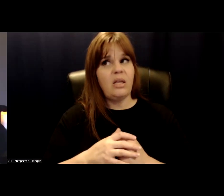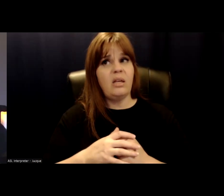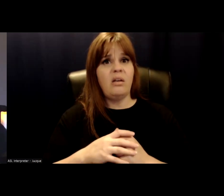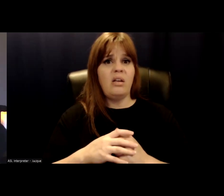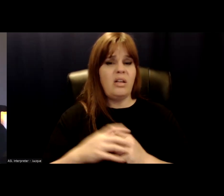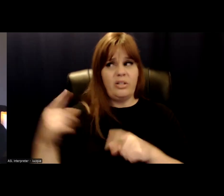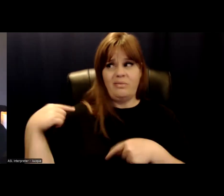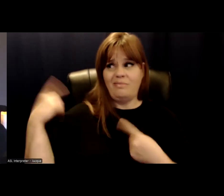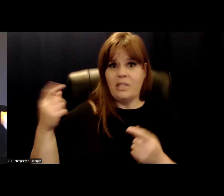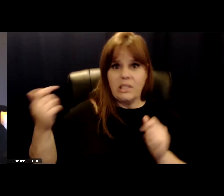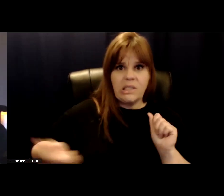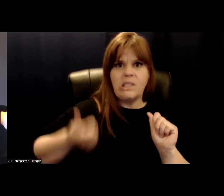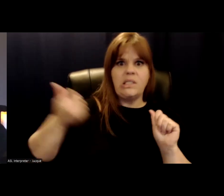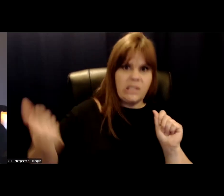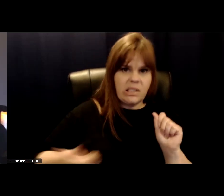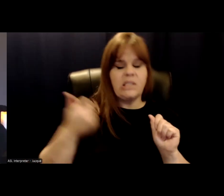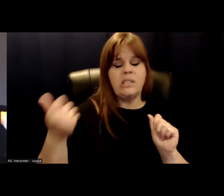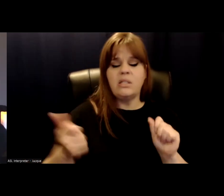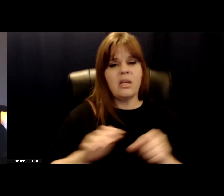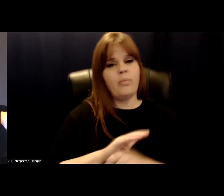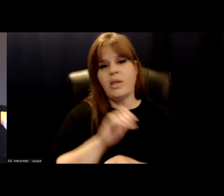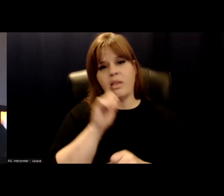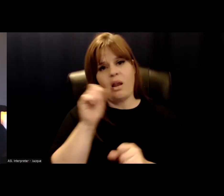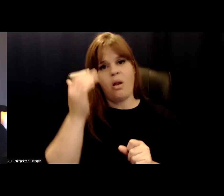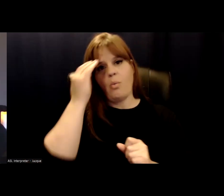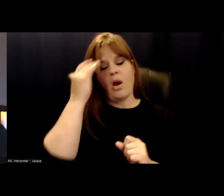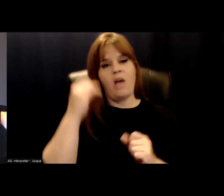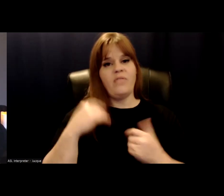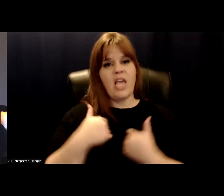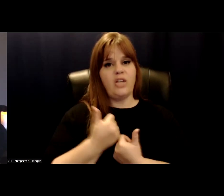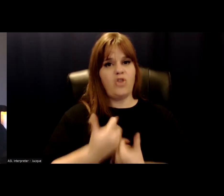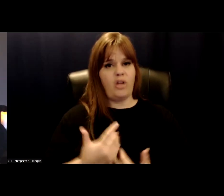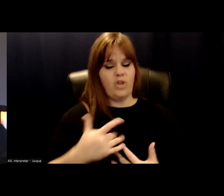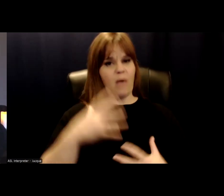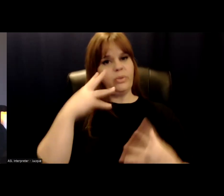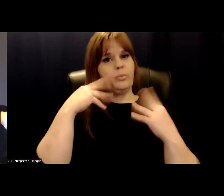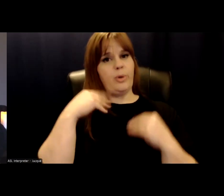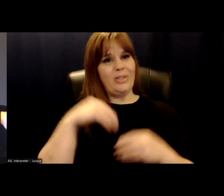completely unaware of the exhaustion that ran through my body and spirit.